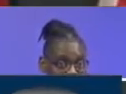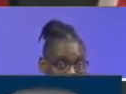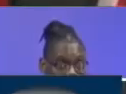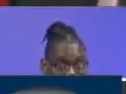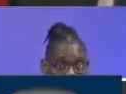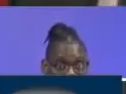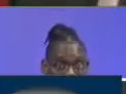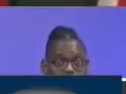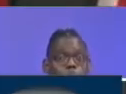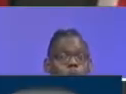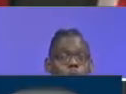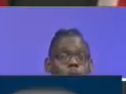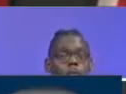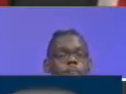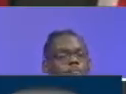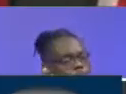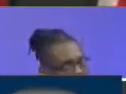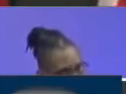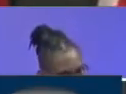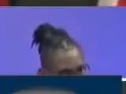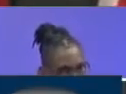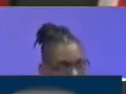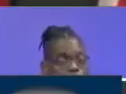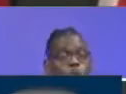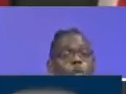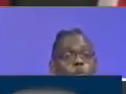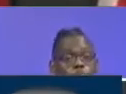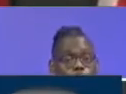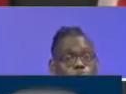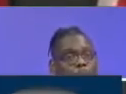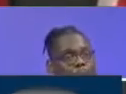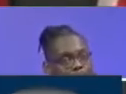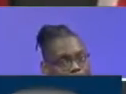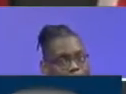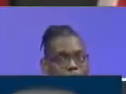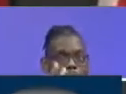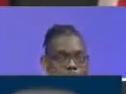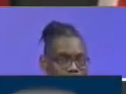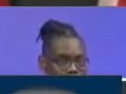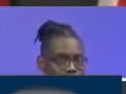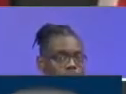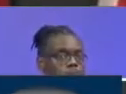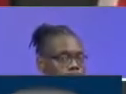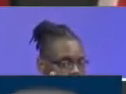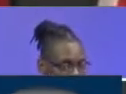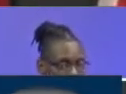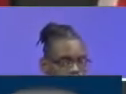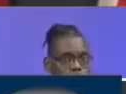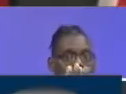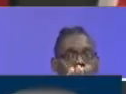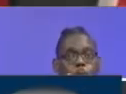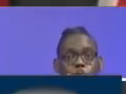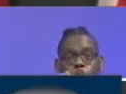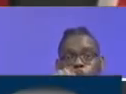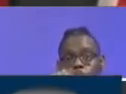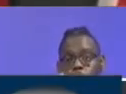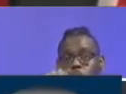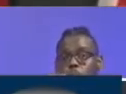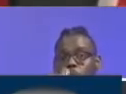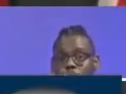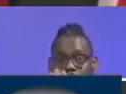boosted. And of course, this will apply to all except the essential